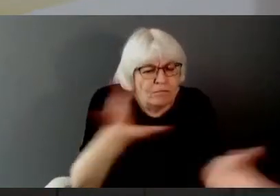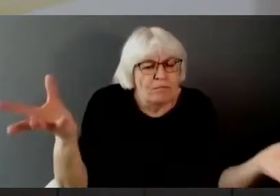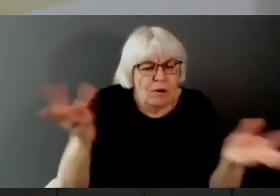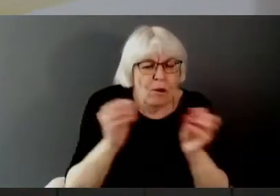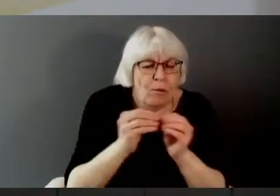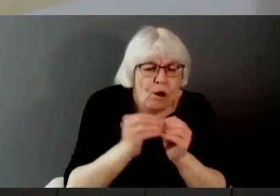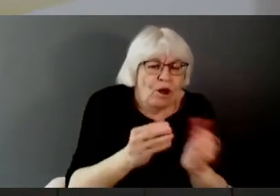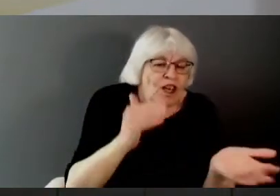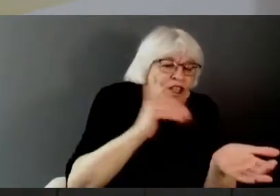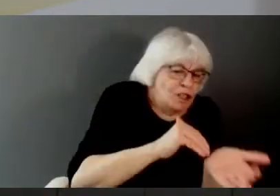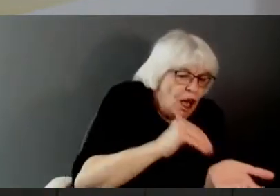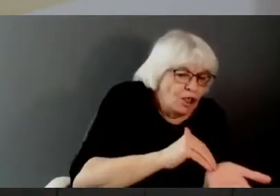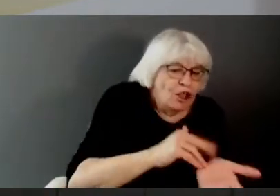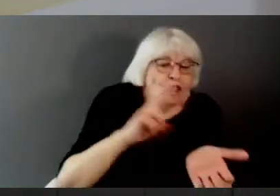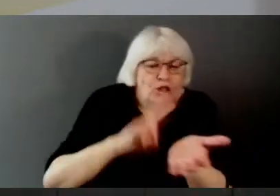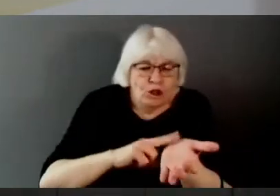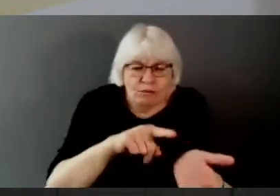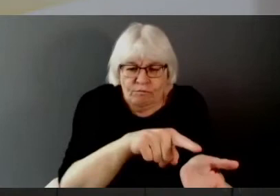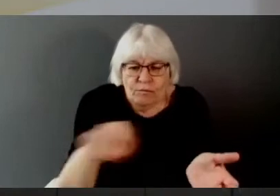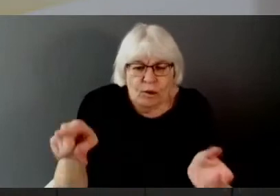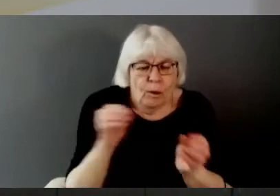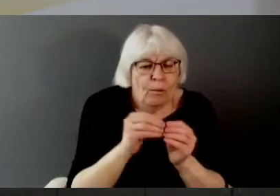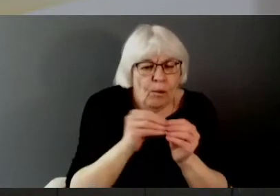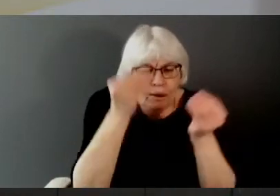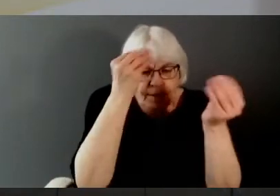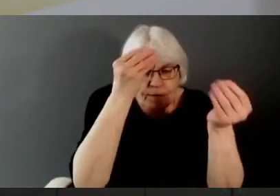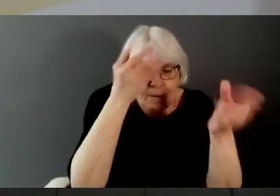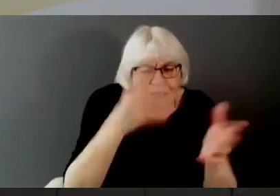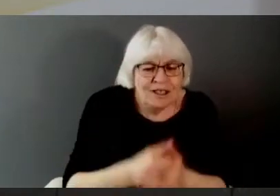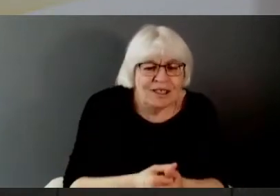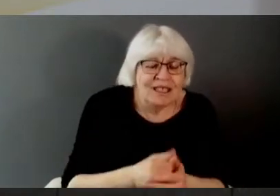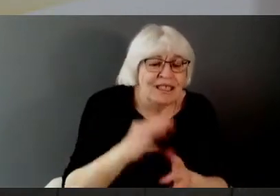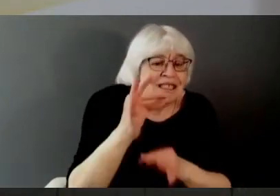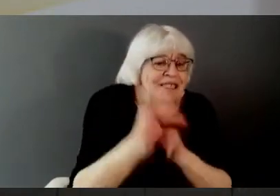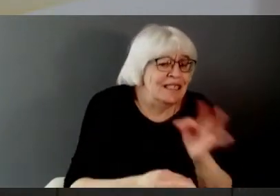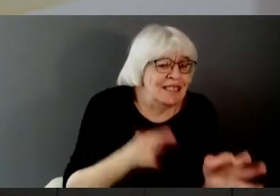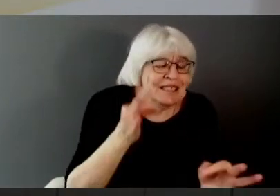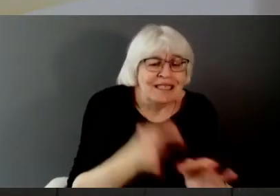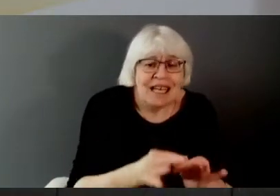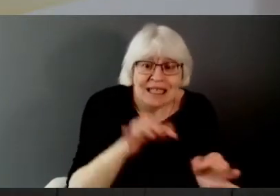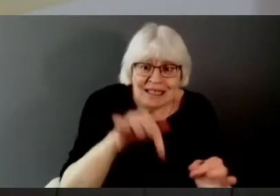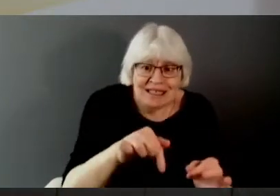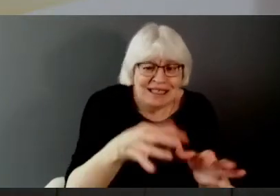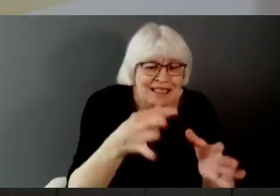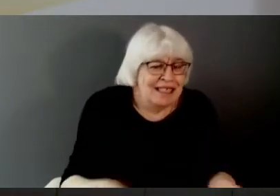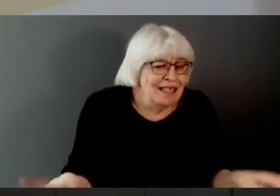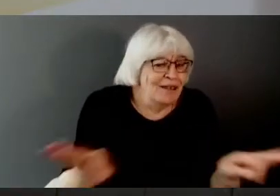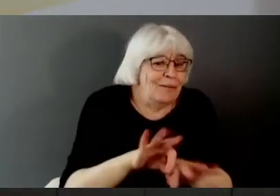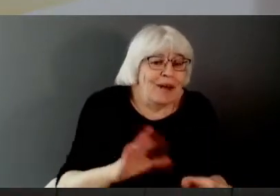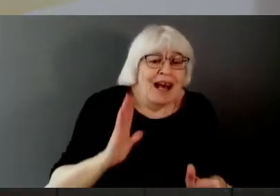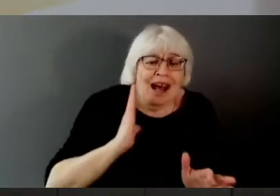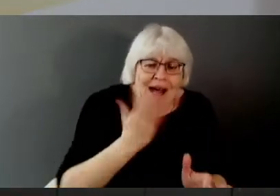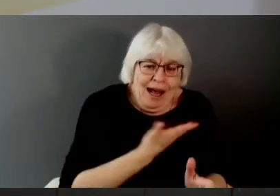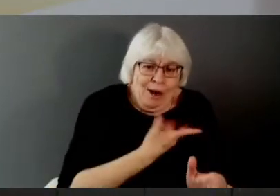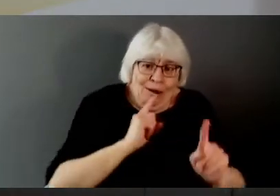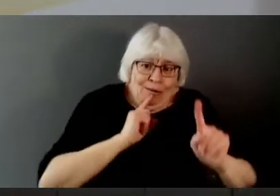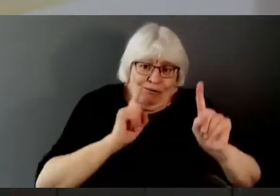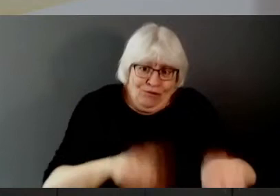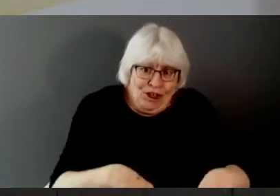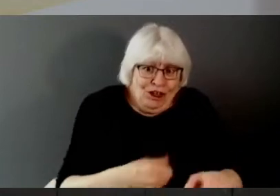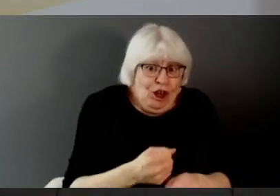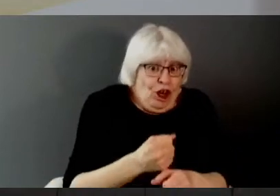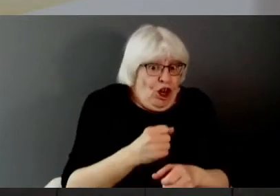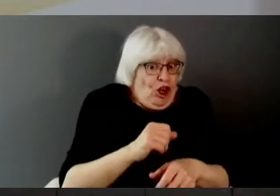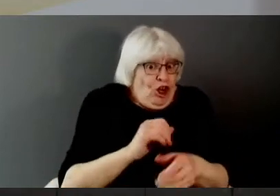Testing continues to be a key component of our provincial pandemic response. As we've stated previously, early detection, isolation, contact tracing,